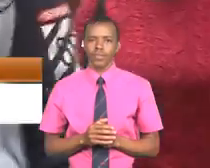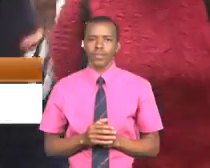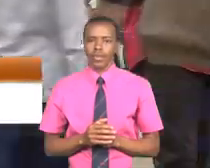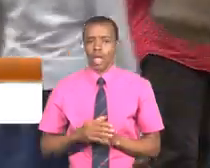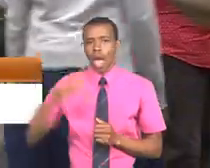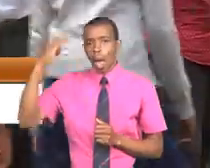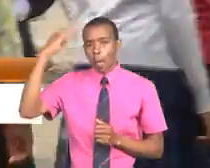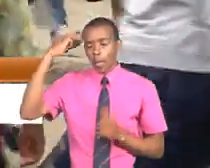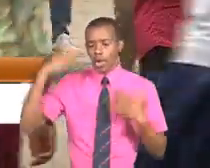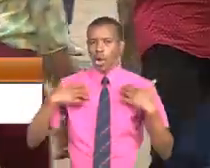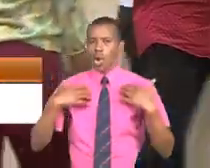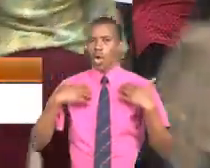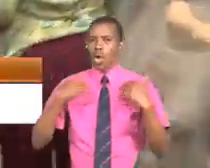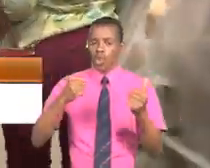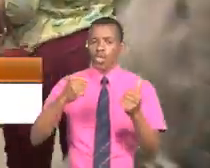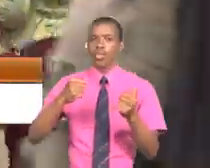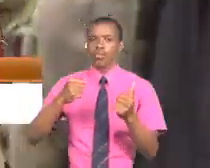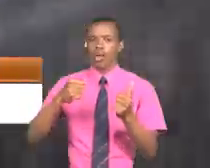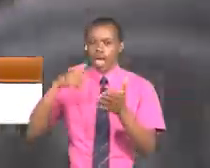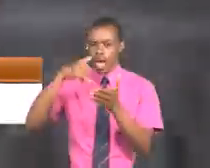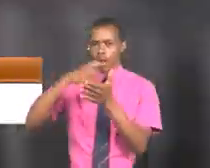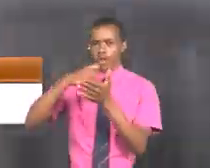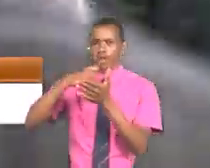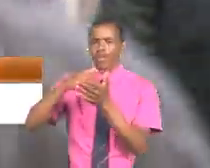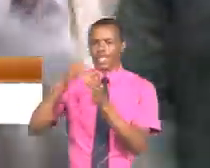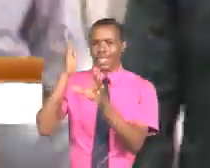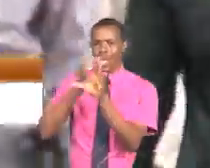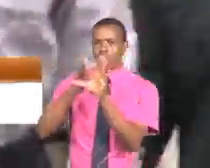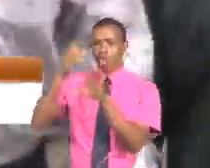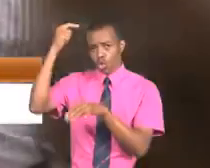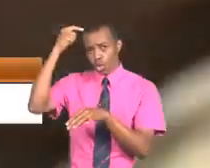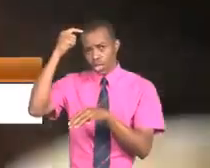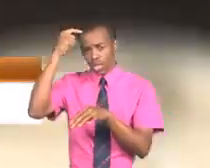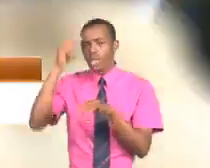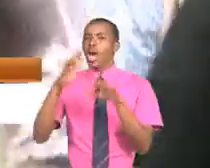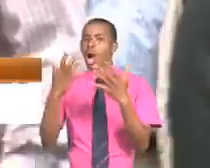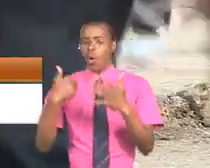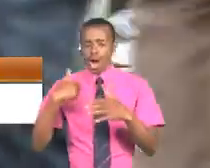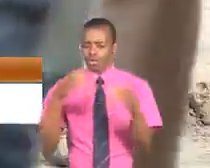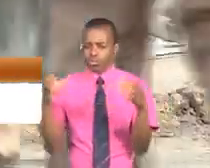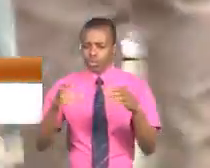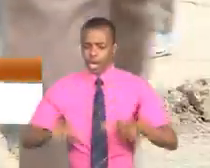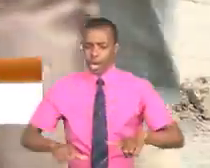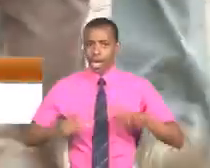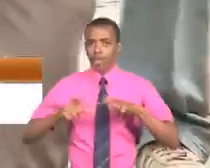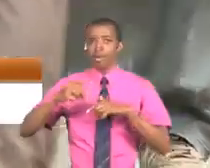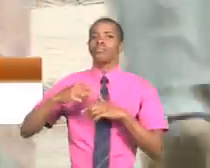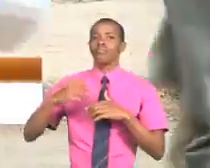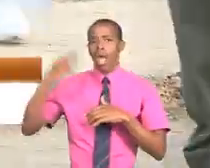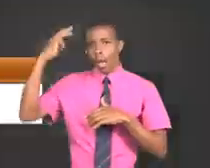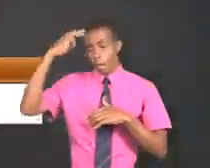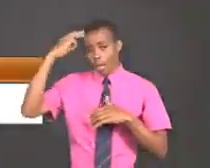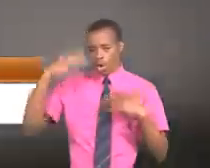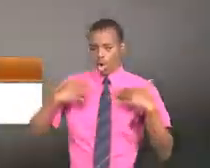Afya ya kiakili inajumlisha mawazo yetu ya kisaikolojia na ustawi wetu katika jamii. Afya ya kiakili pia